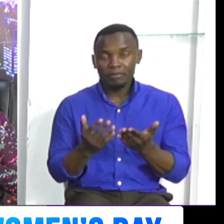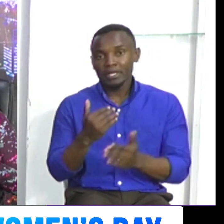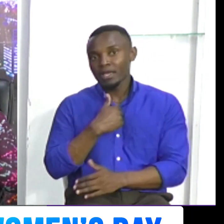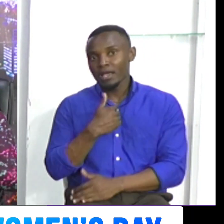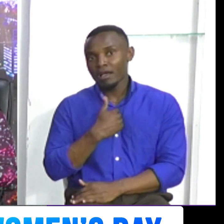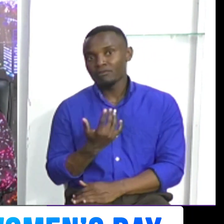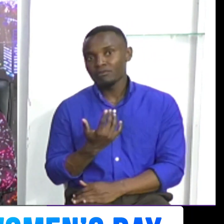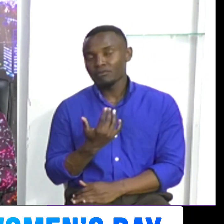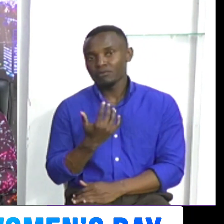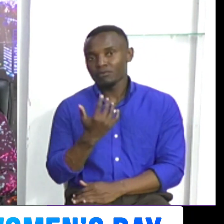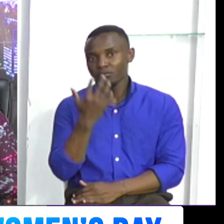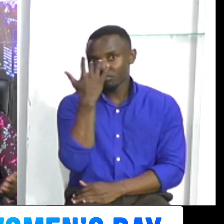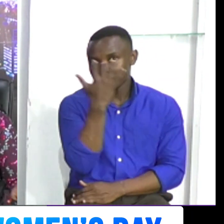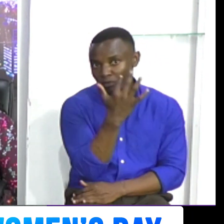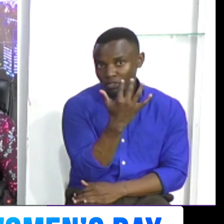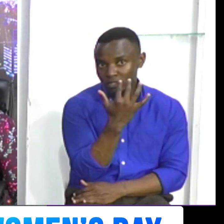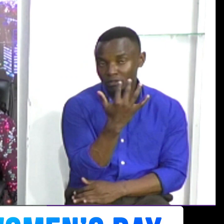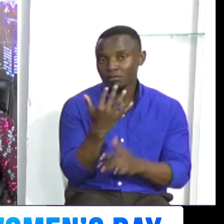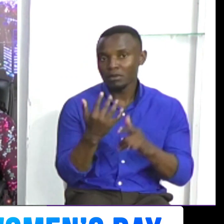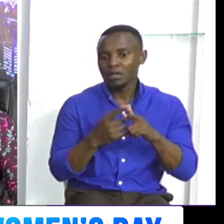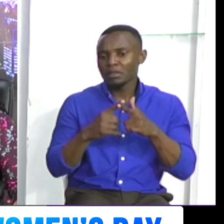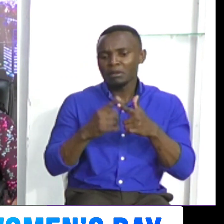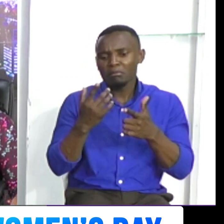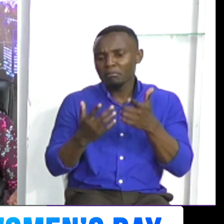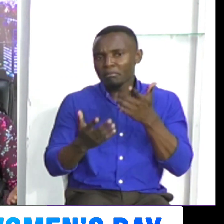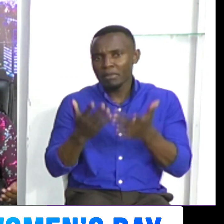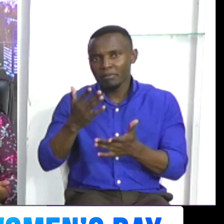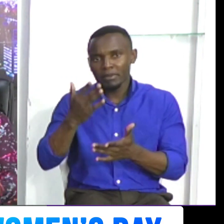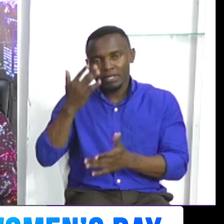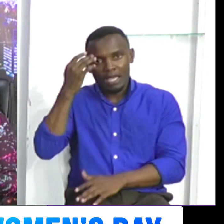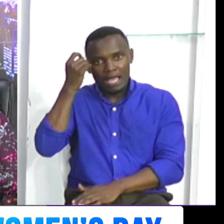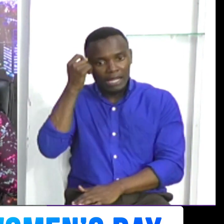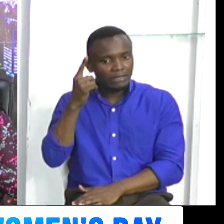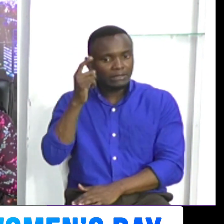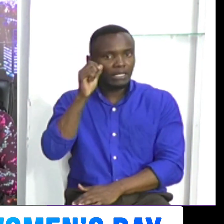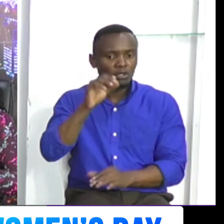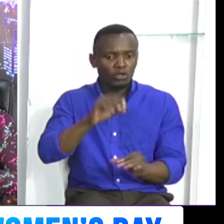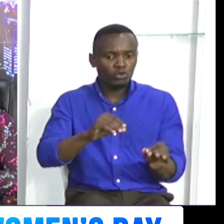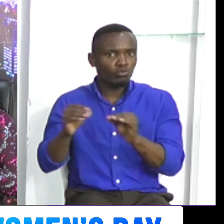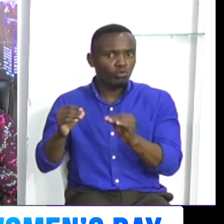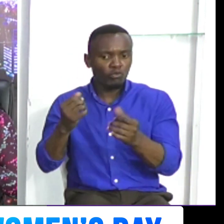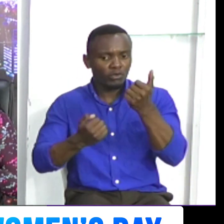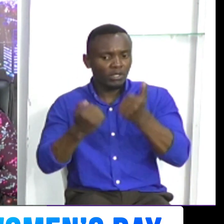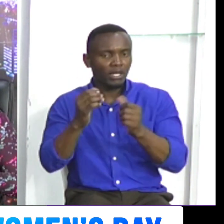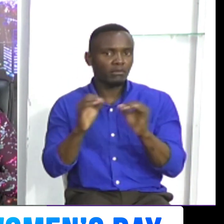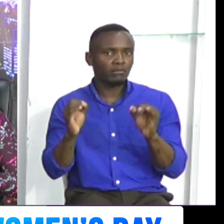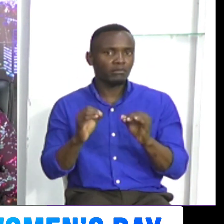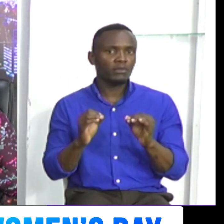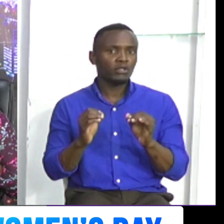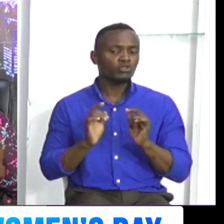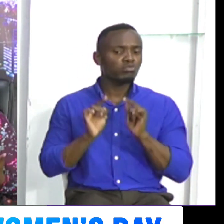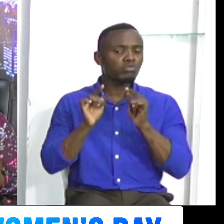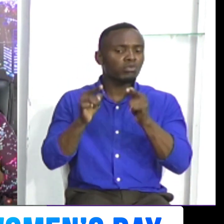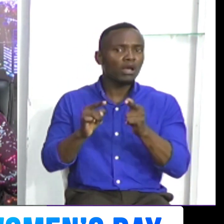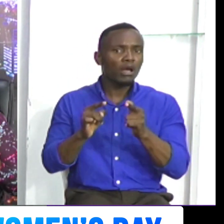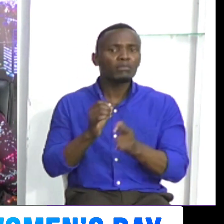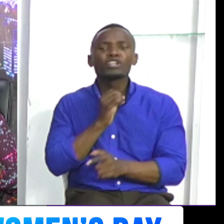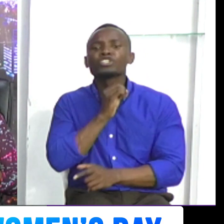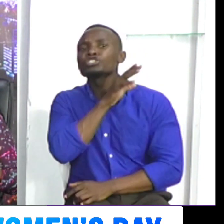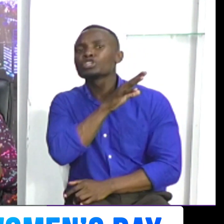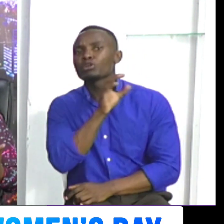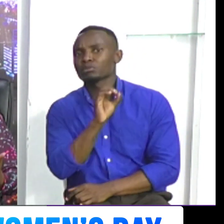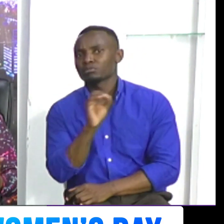that a car is coming, I should leave the road. The child may be coming towards the car. You don't come shouting, come finding out,